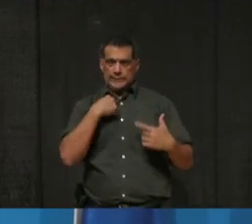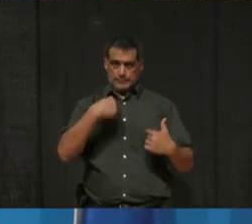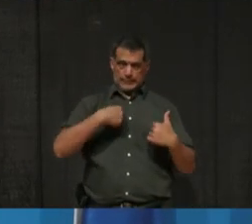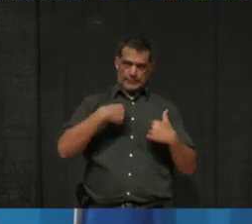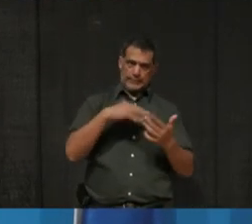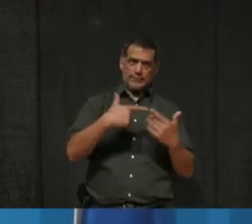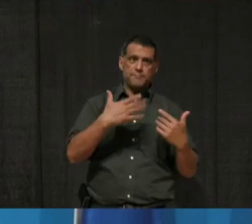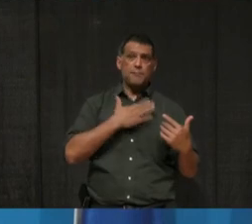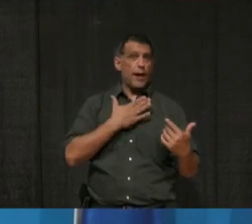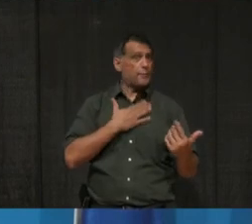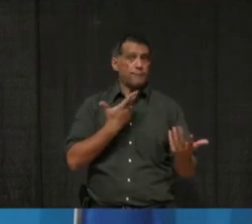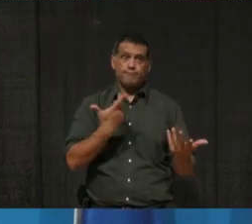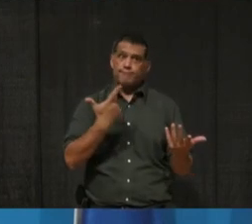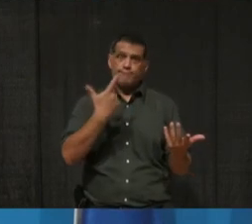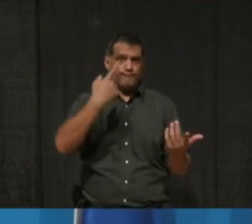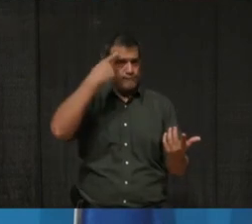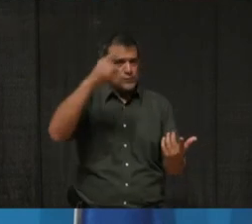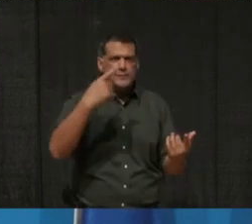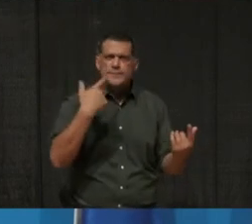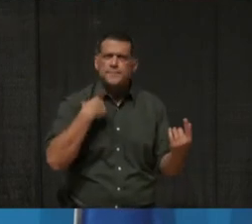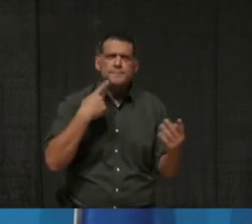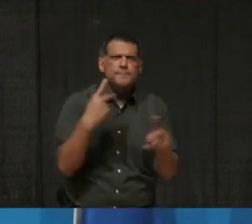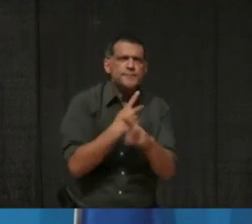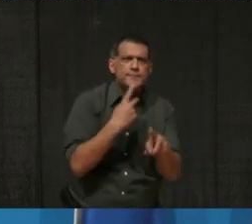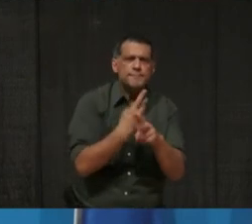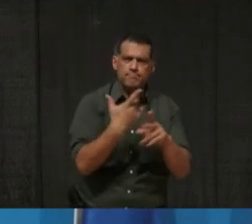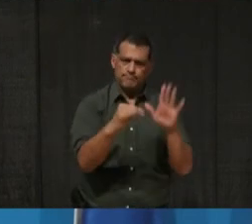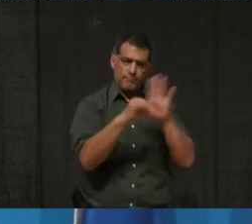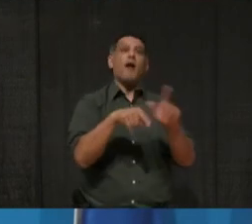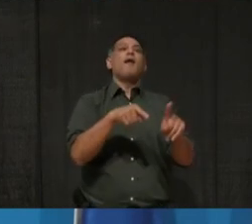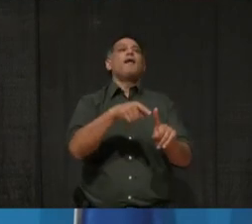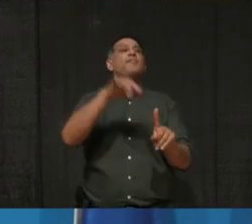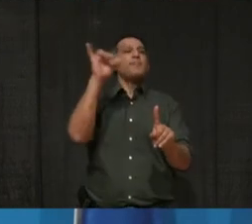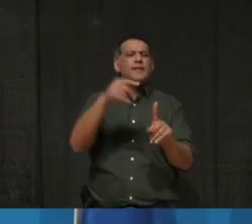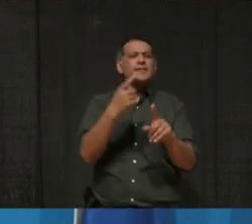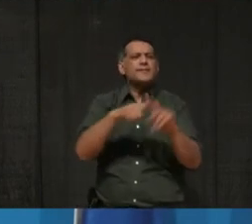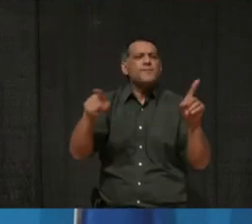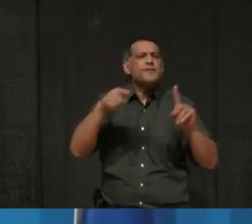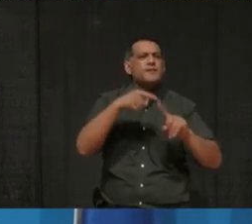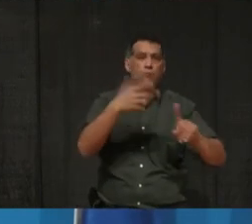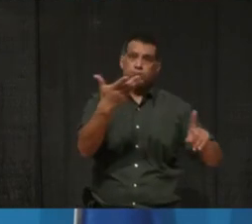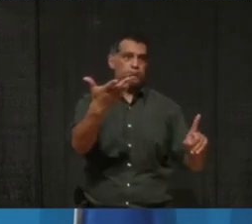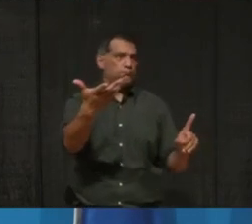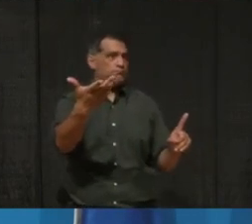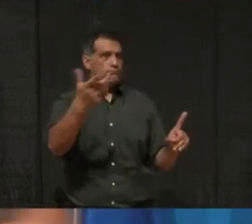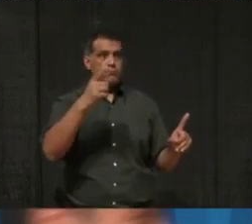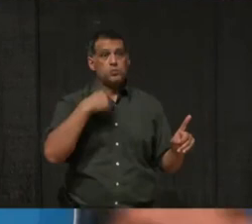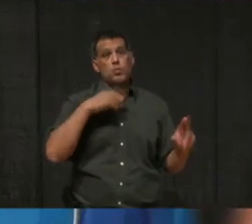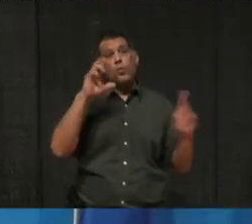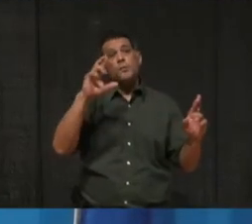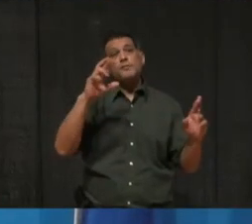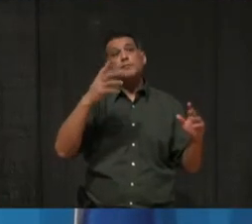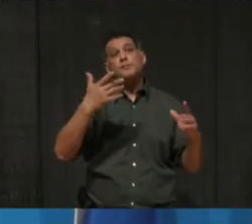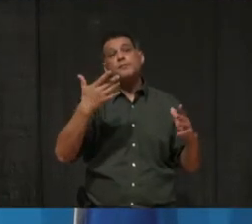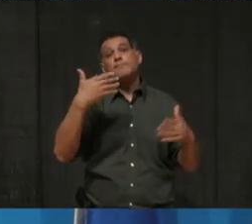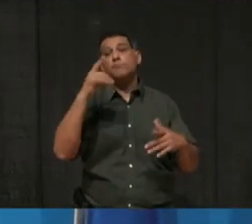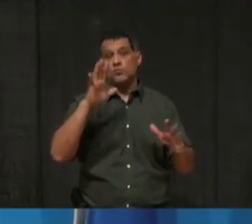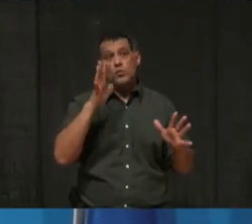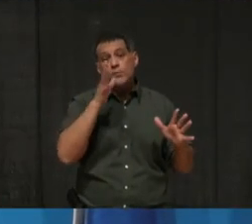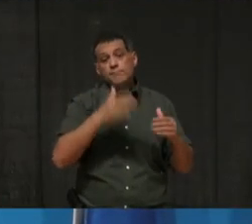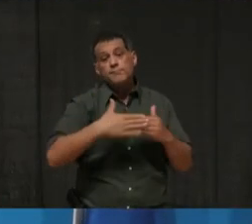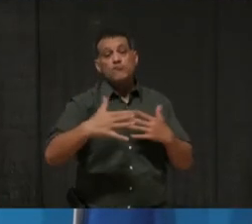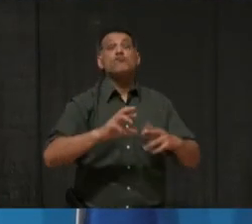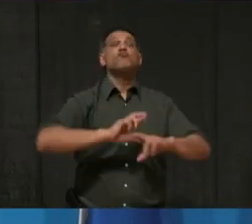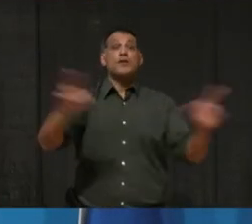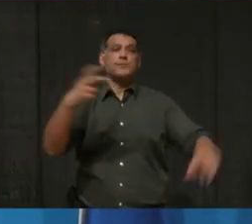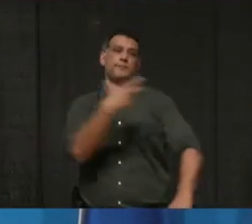grateful that at least that capability has been identified and will hopefully be brought online in short order. Thanks for the question. Thank you so much, Dr.